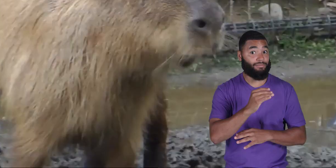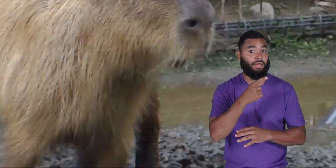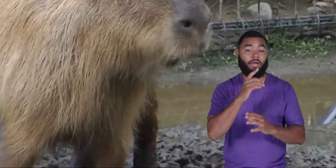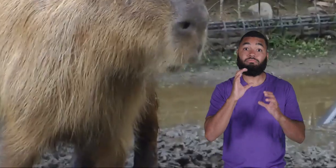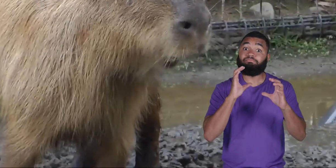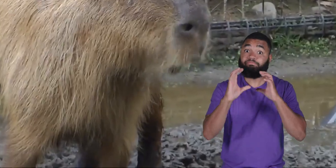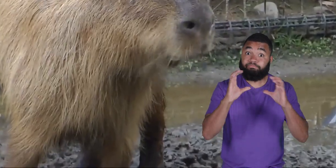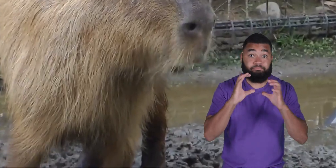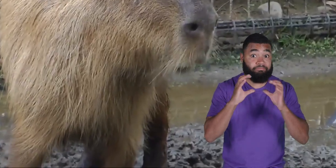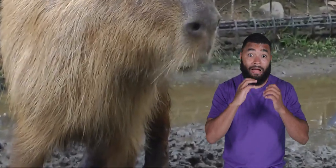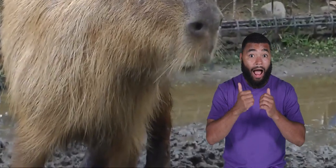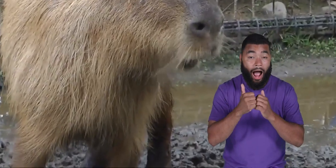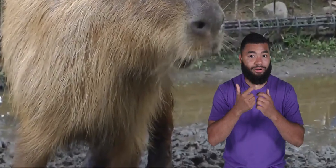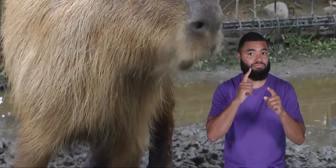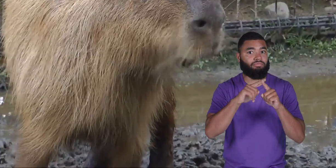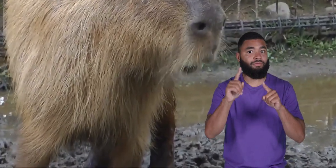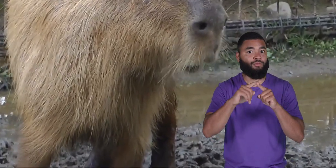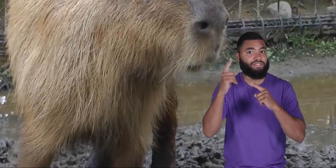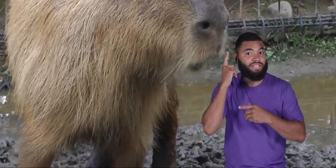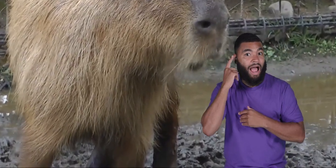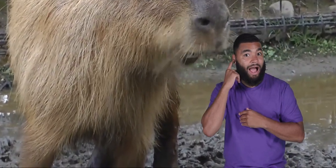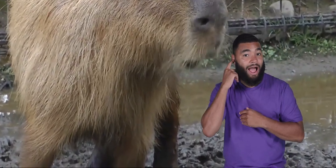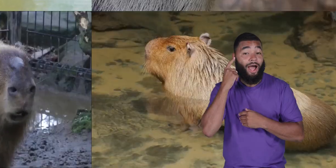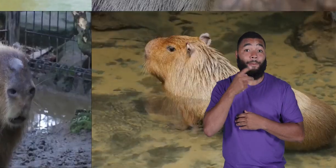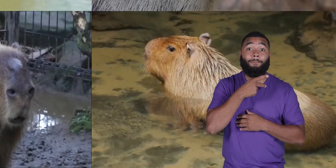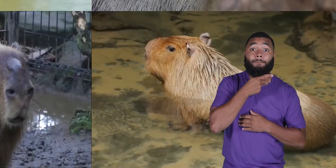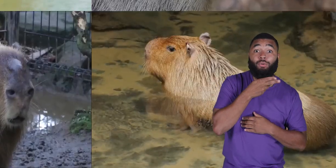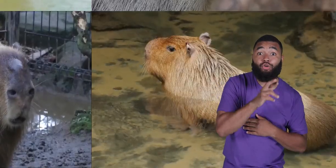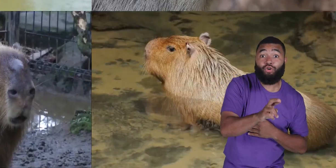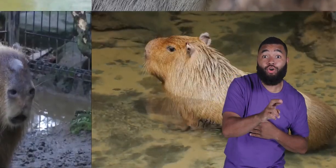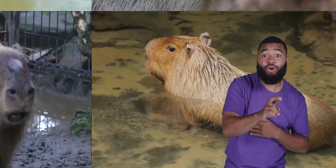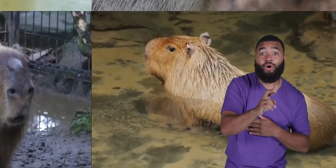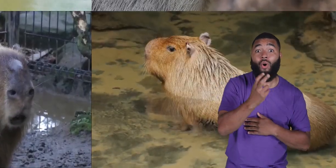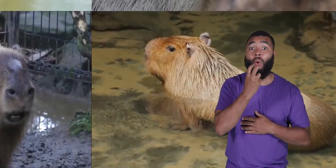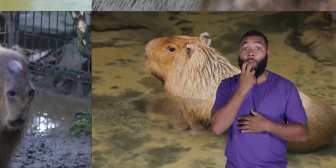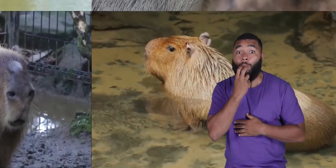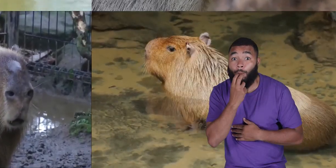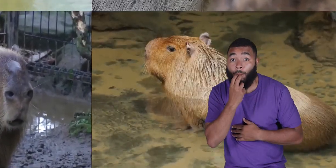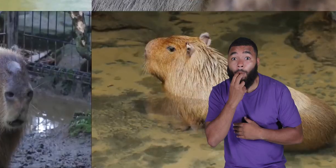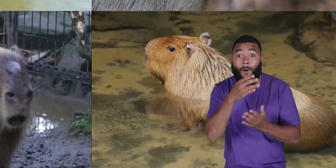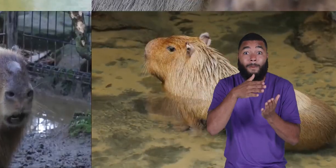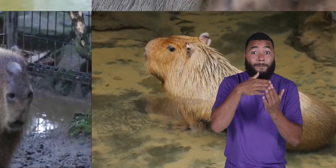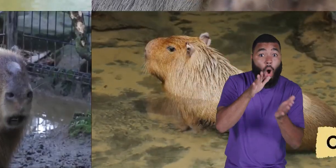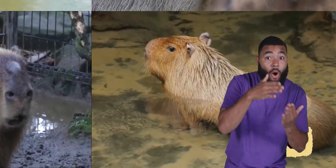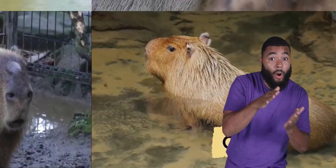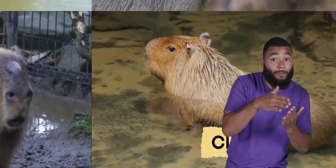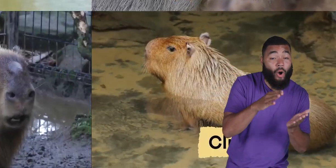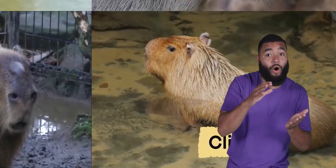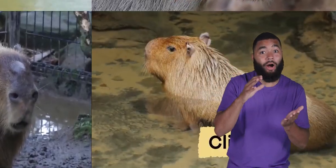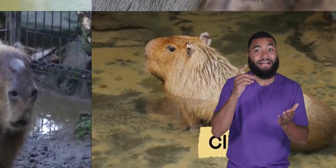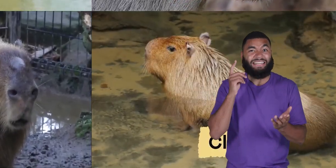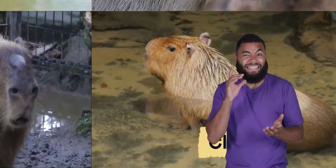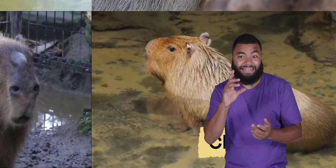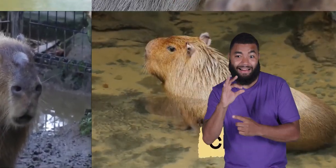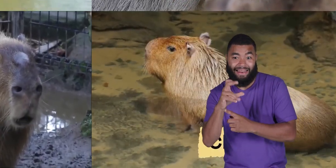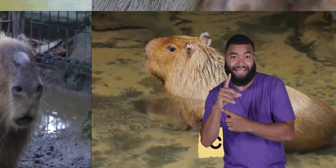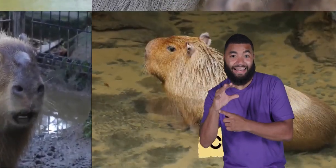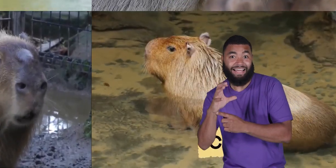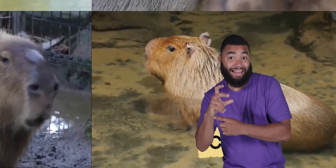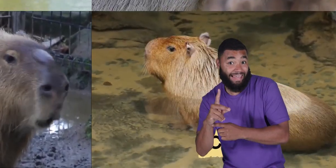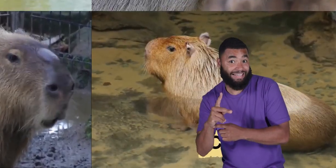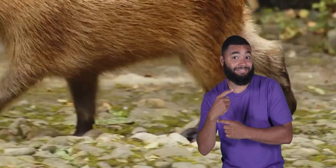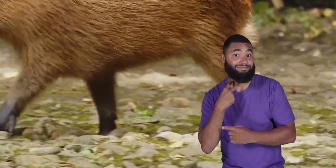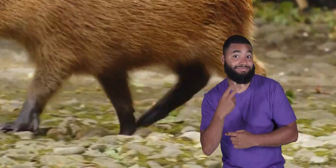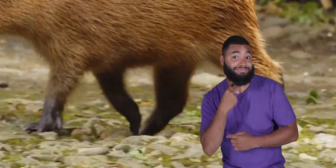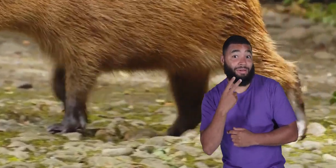is that they communicate using different sounds they make purrs whistles barks and clicks to talk to each other